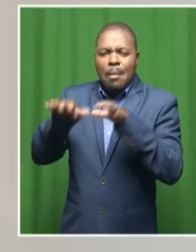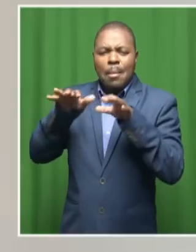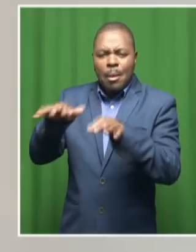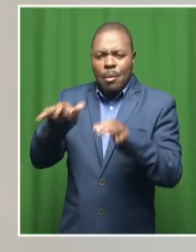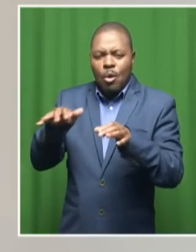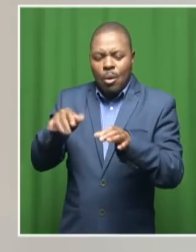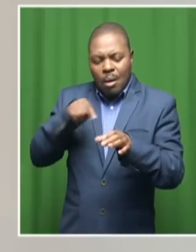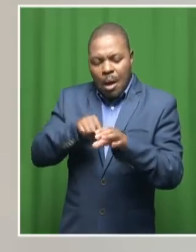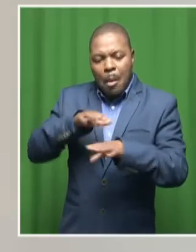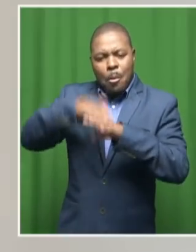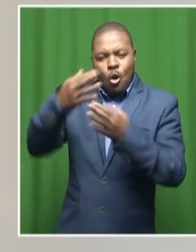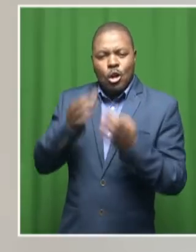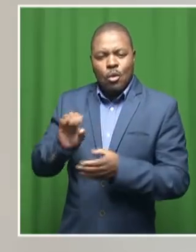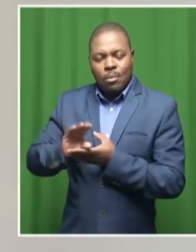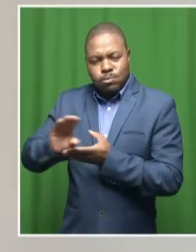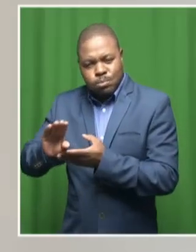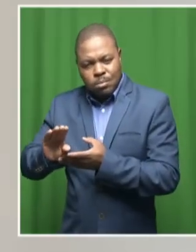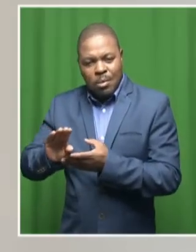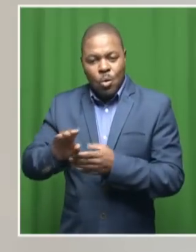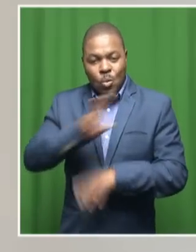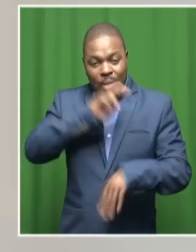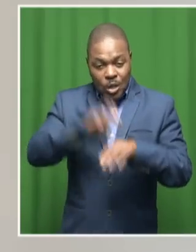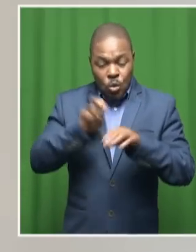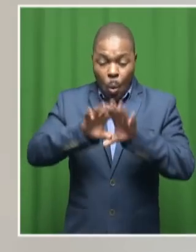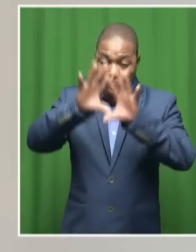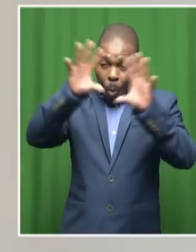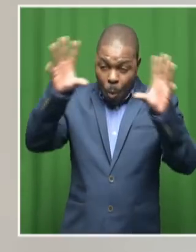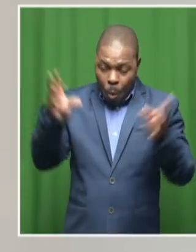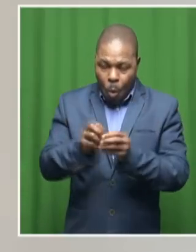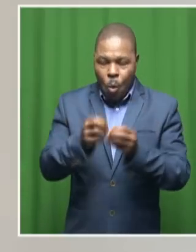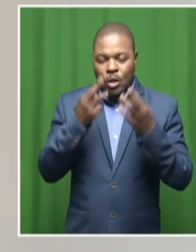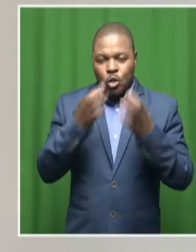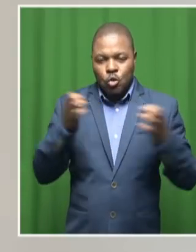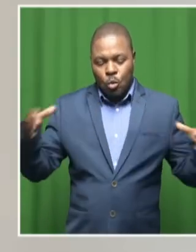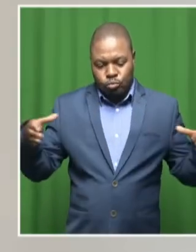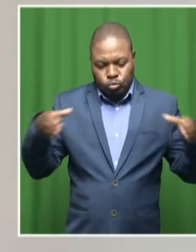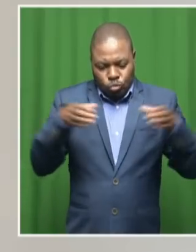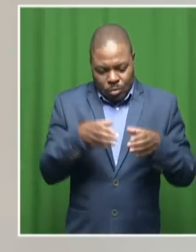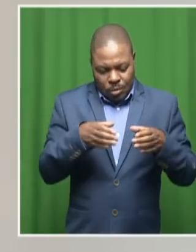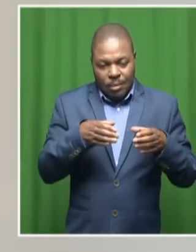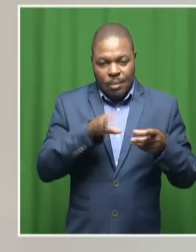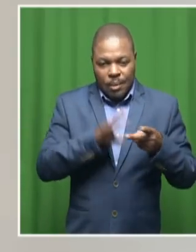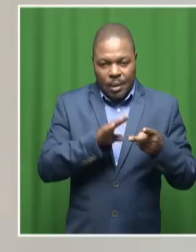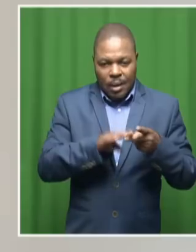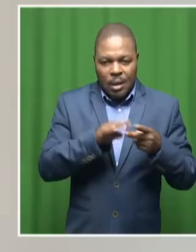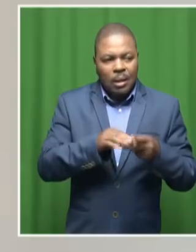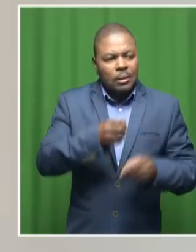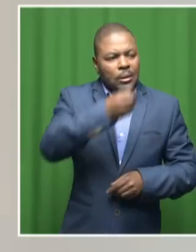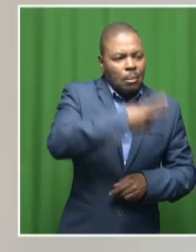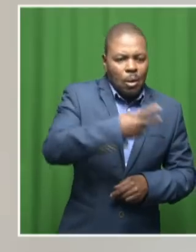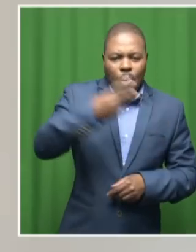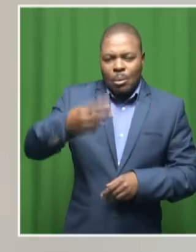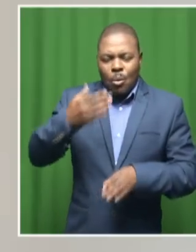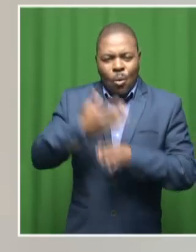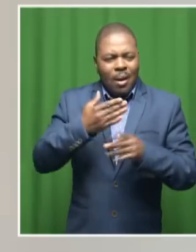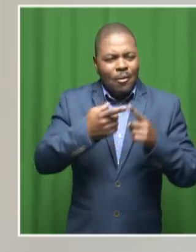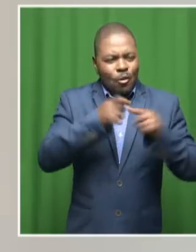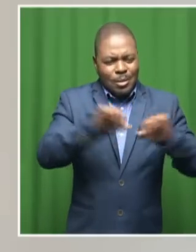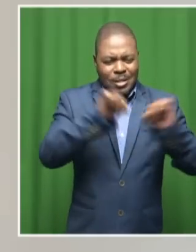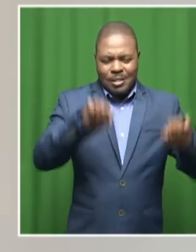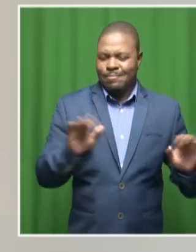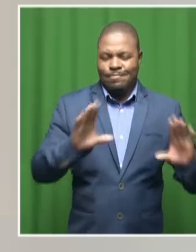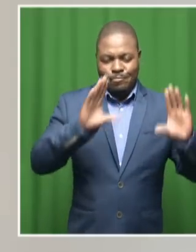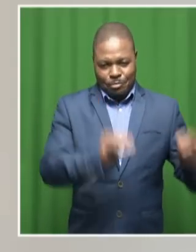the population. And we need to use all those resources collectively, reduce the duplication in the system, and